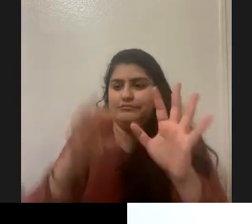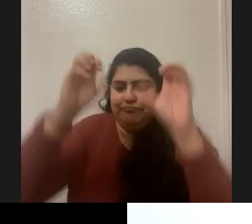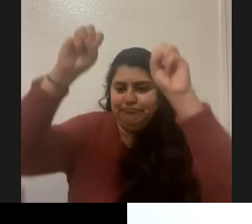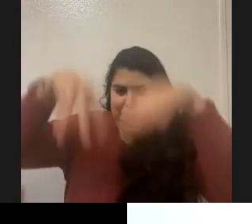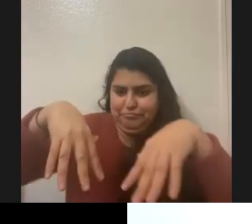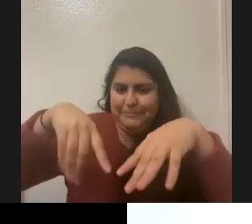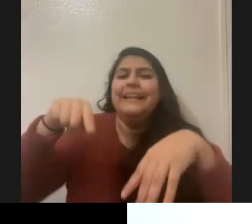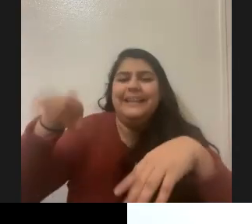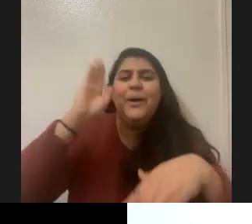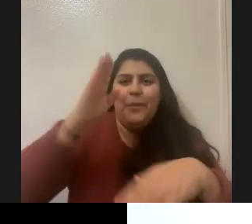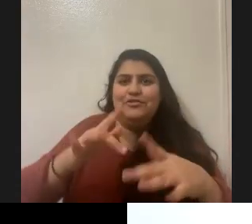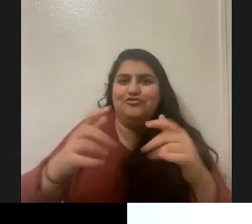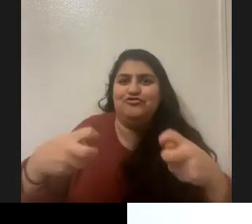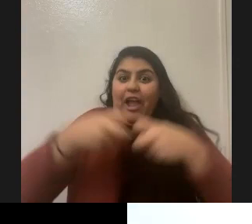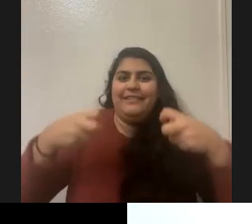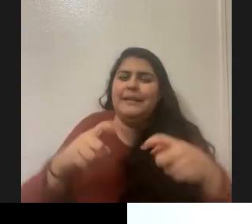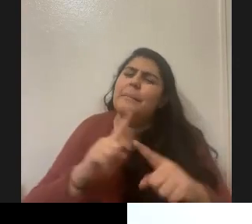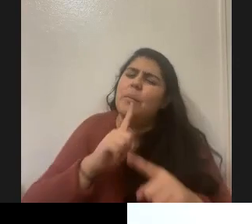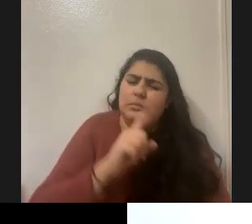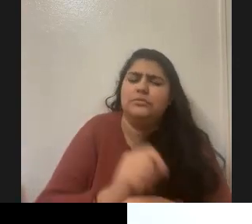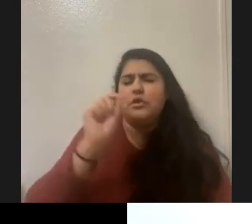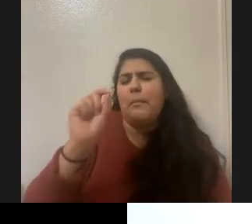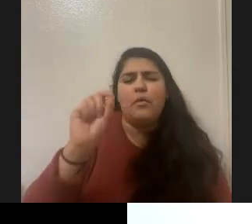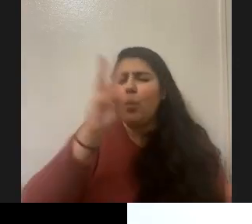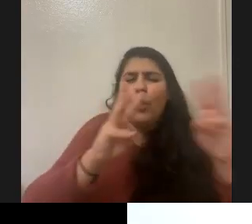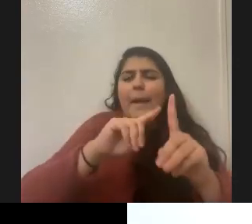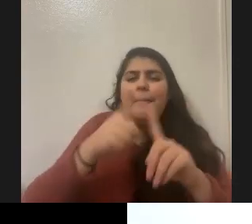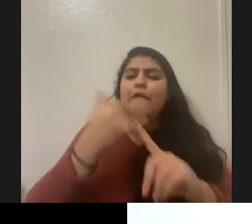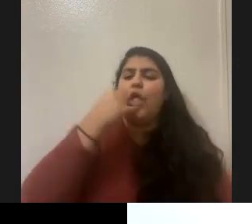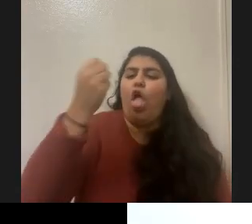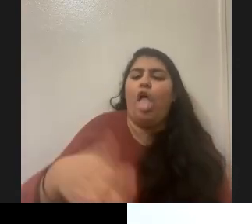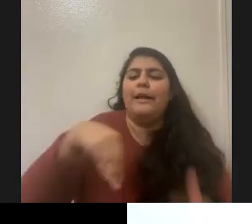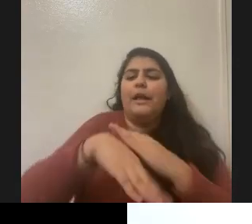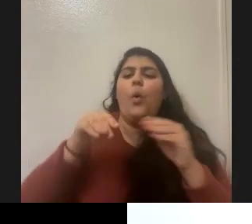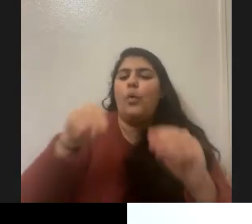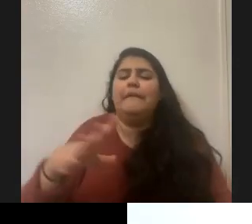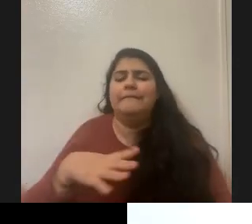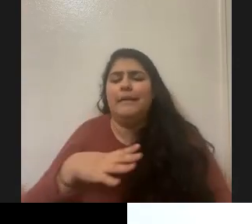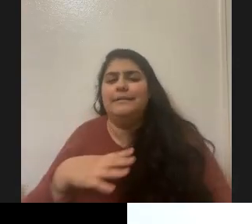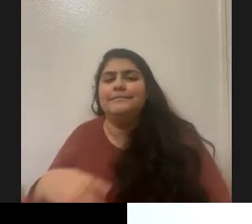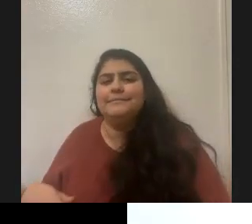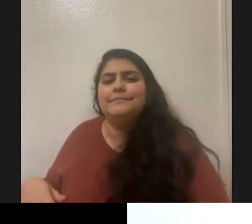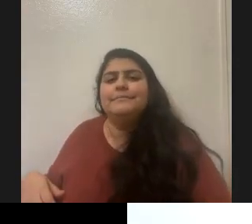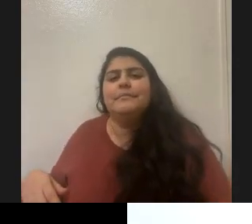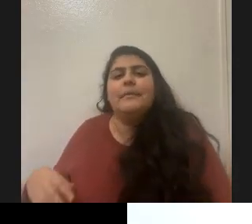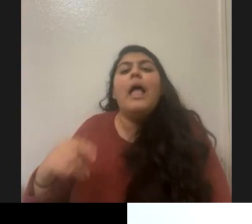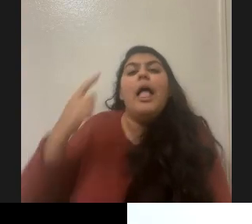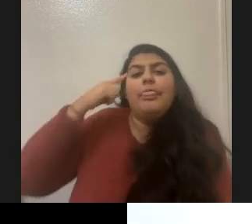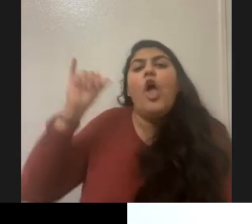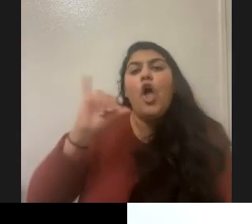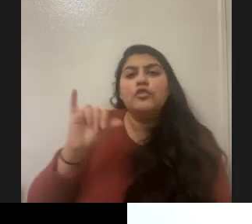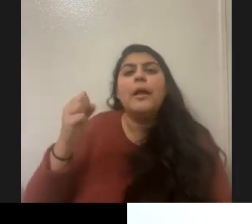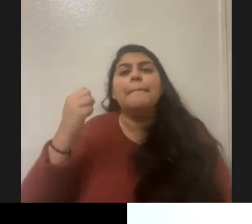very small. It's not, don't worry about dropping your phone or anything. Yeah. I think there's also a bunch of other stuff dissolved